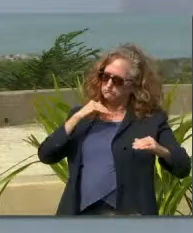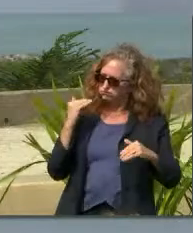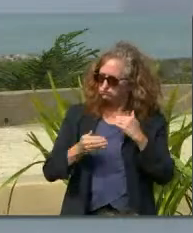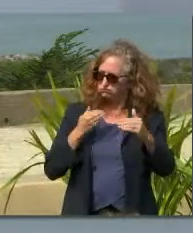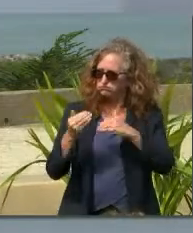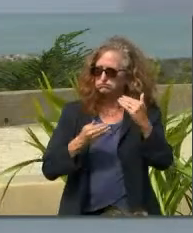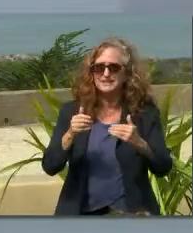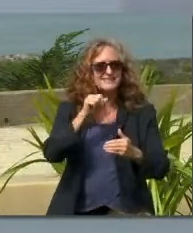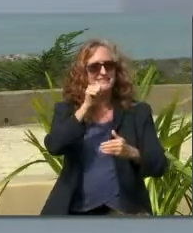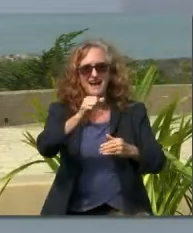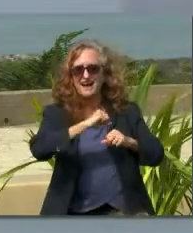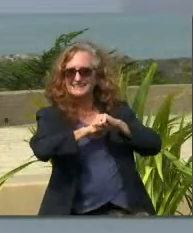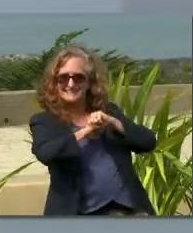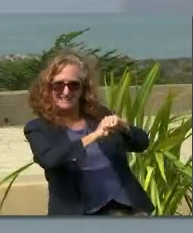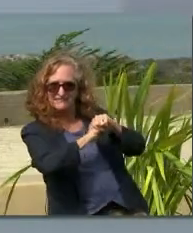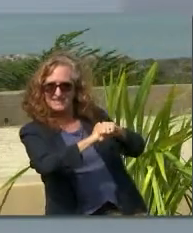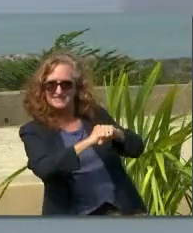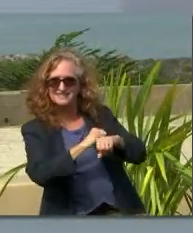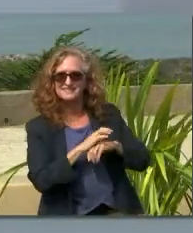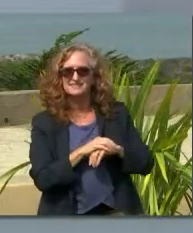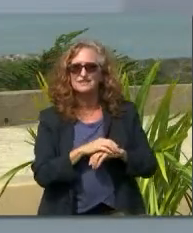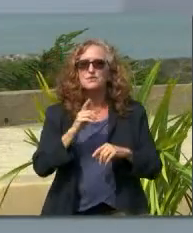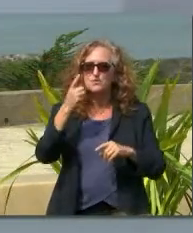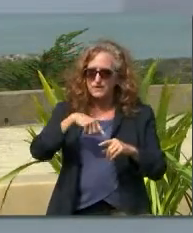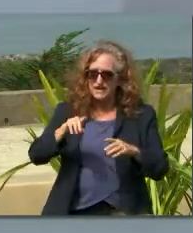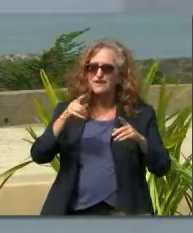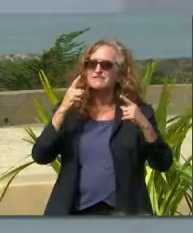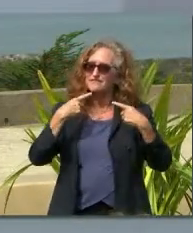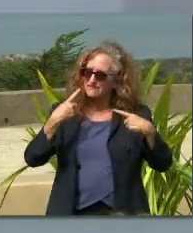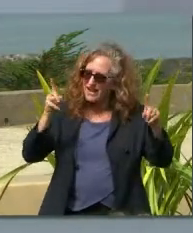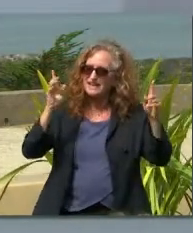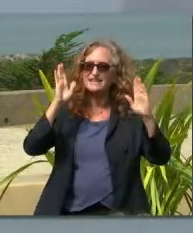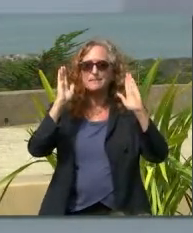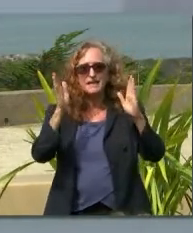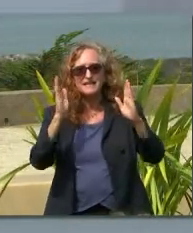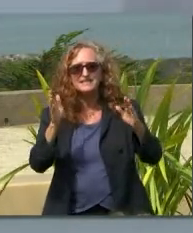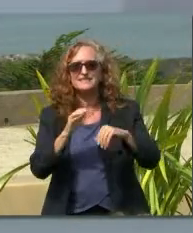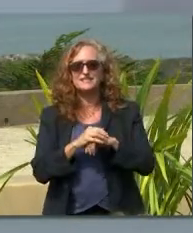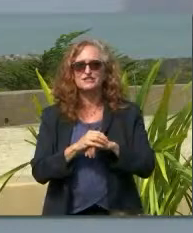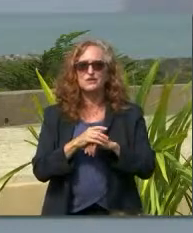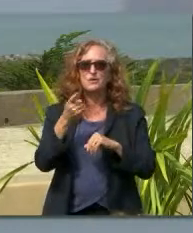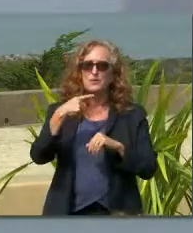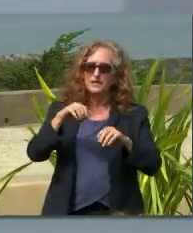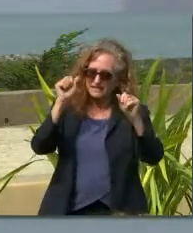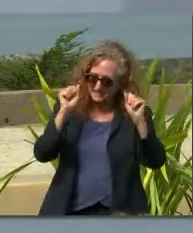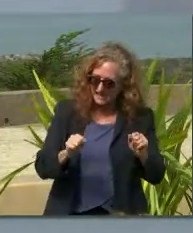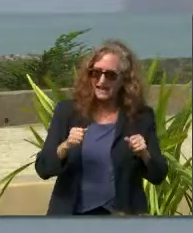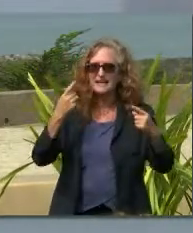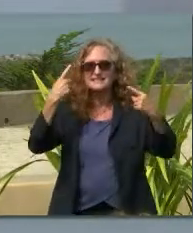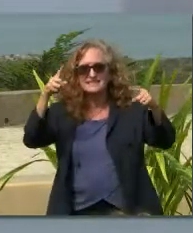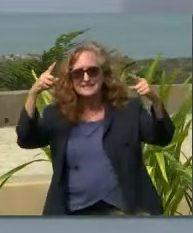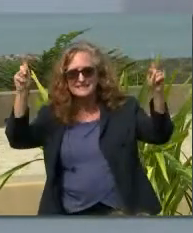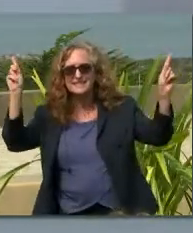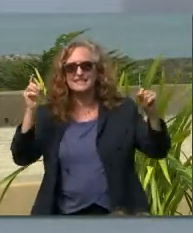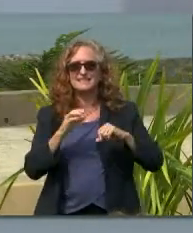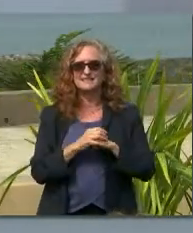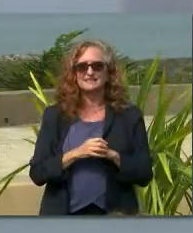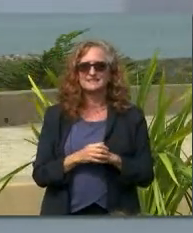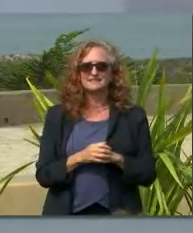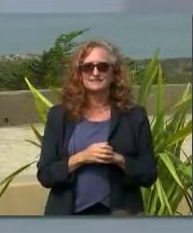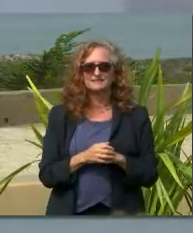The world's coming attraction. Province up north. We're showing how it can be done. Success leaves